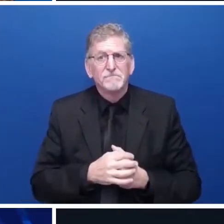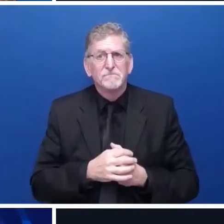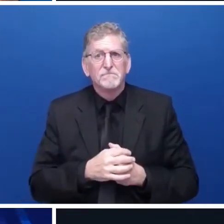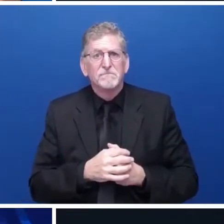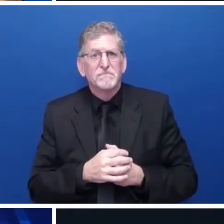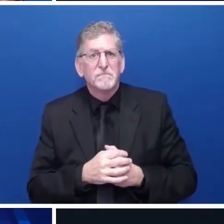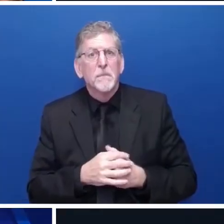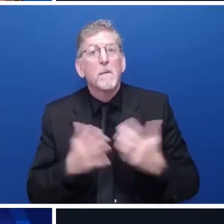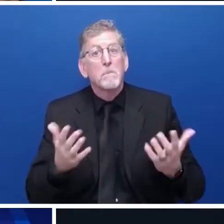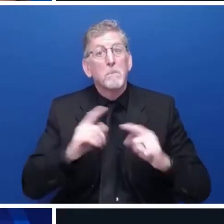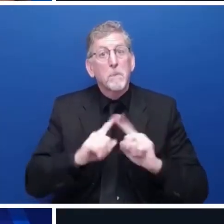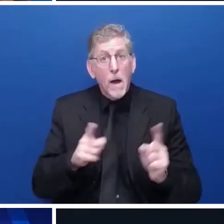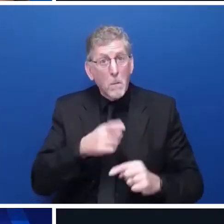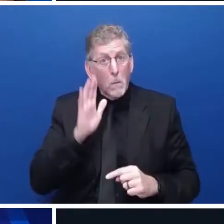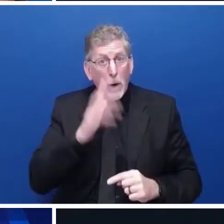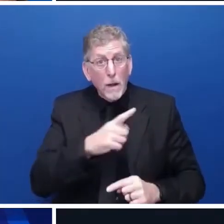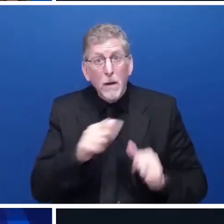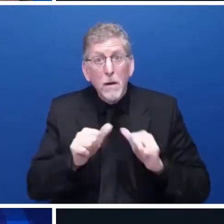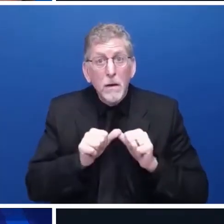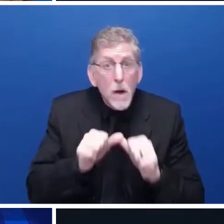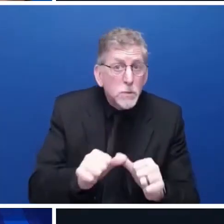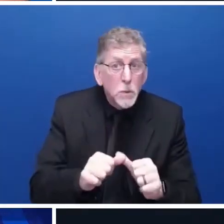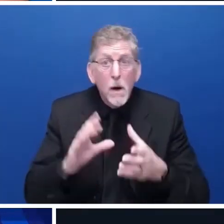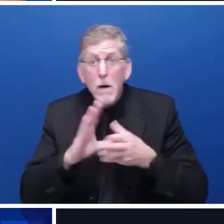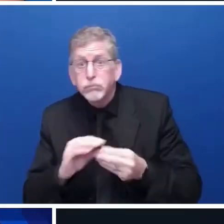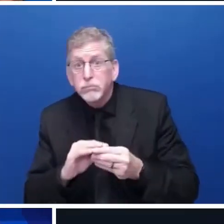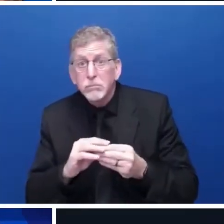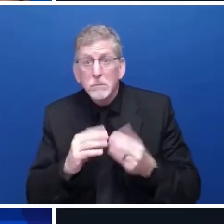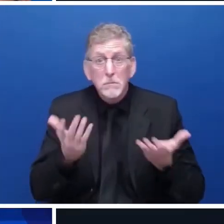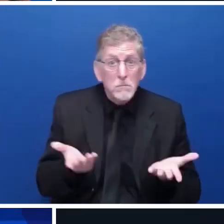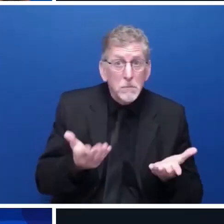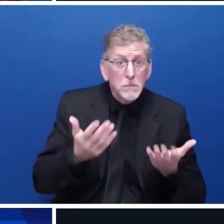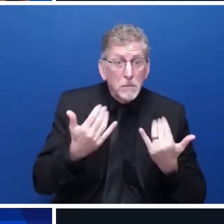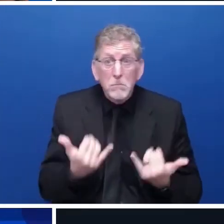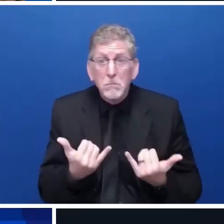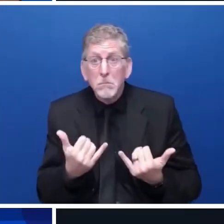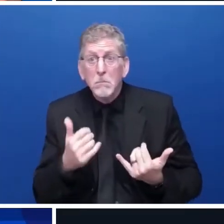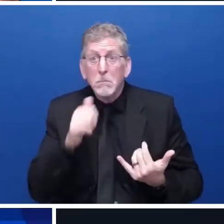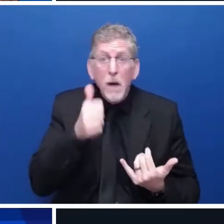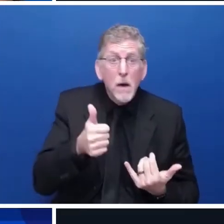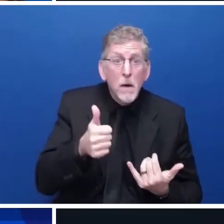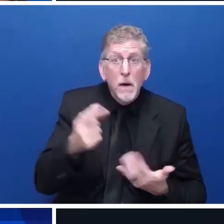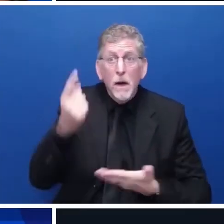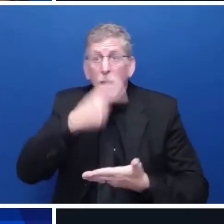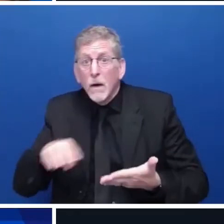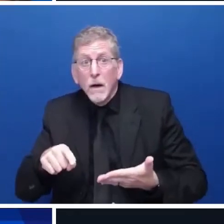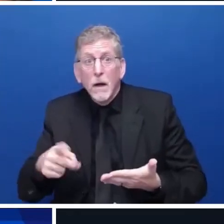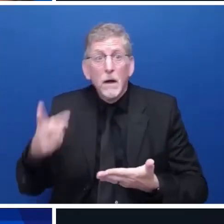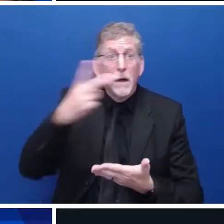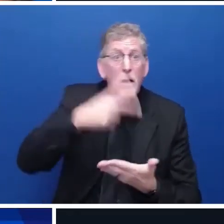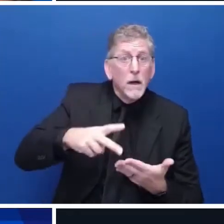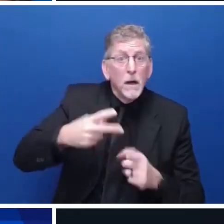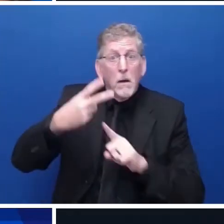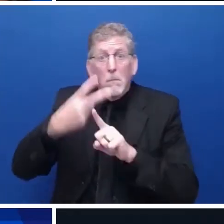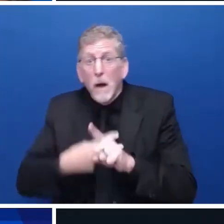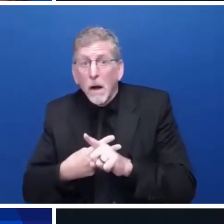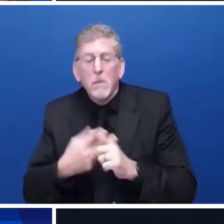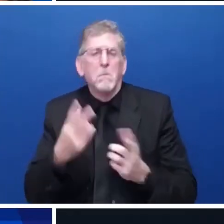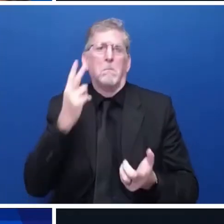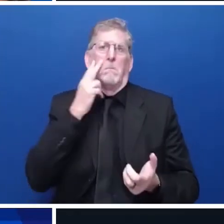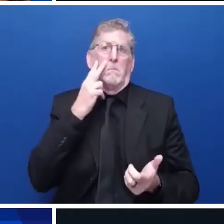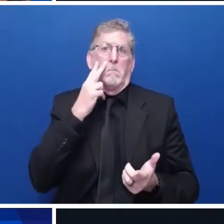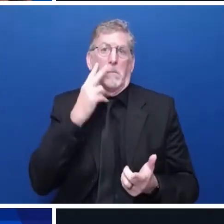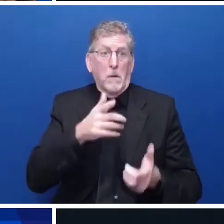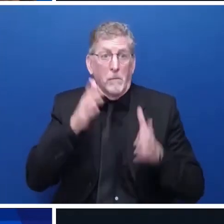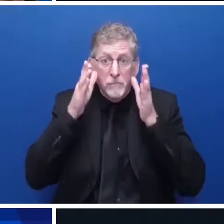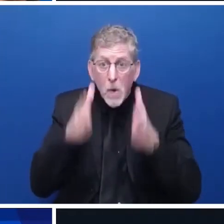to say this tomorrow, a week from now, 2 months from now, right? Will he stay as focused on this? One thing that I found